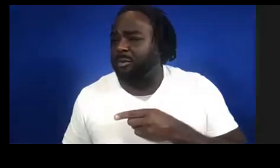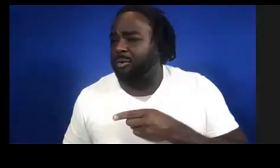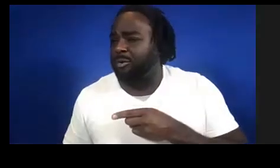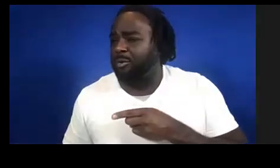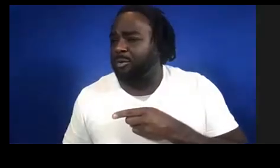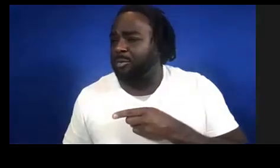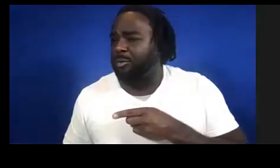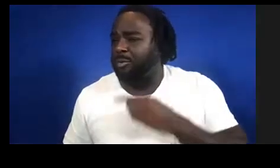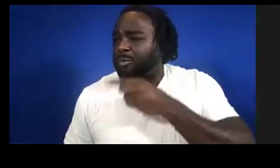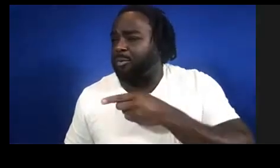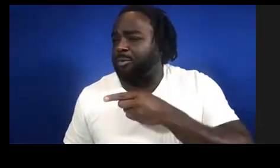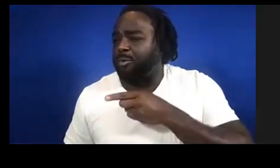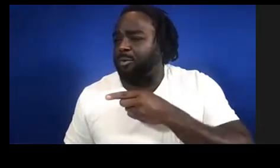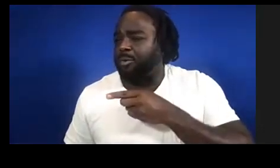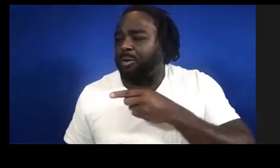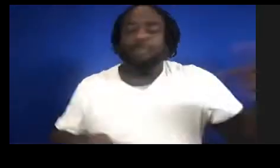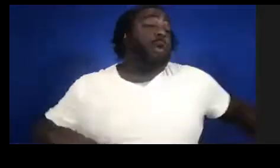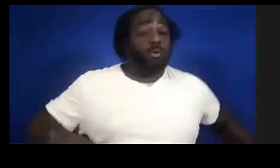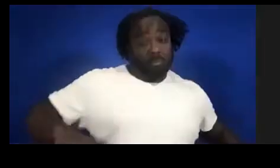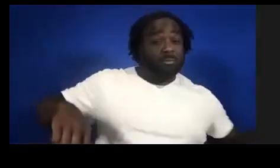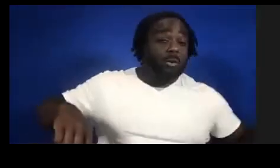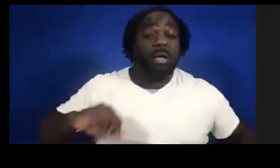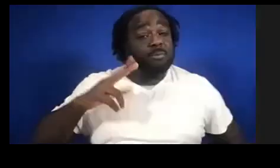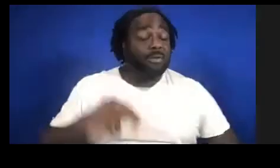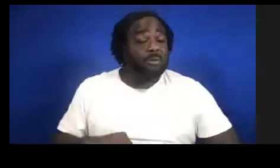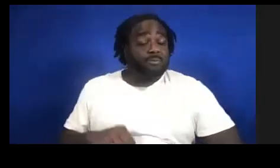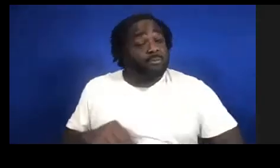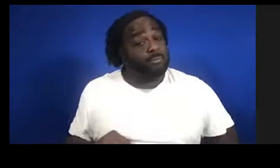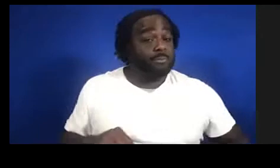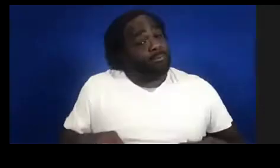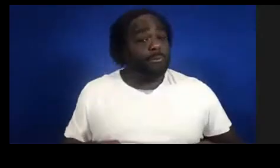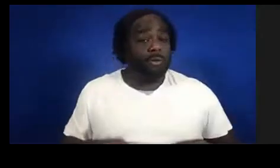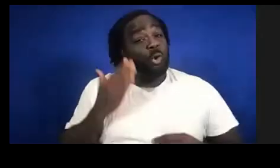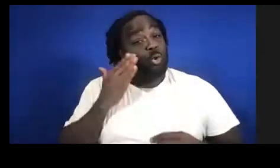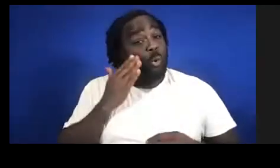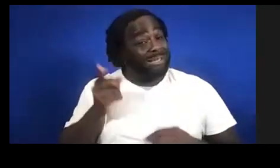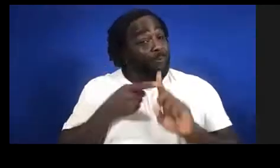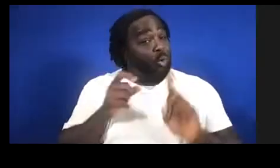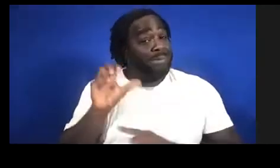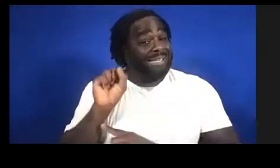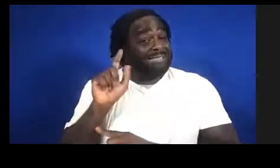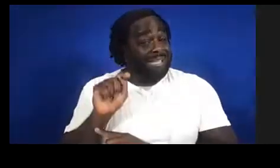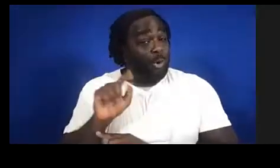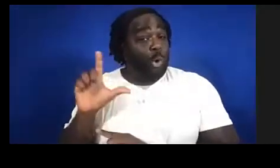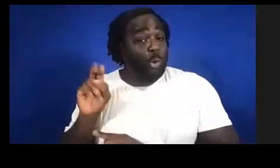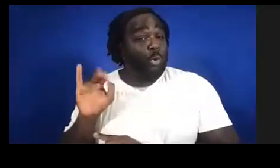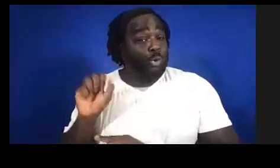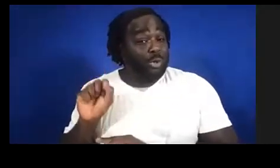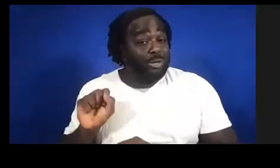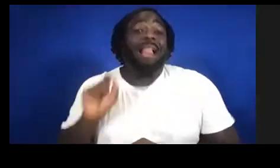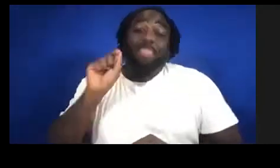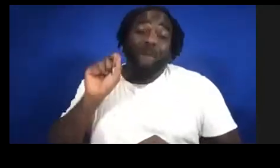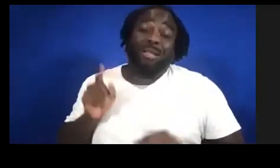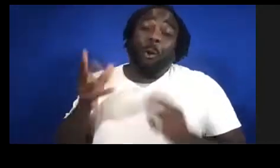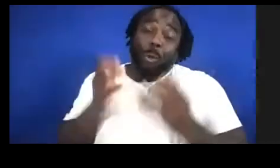You want some ribs too? Of course. Okay. Hey, we looking for them ribs. And he